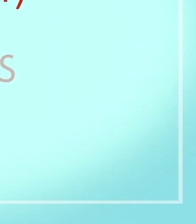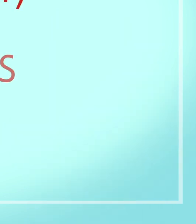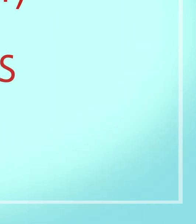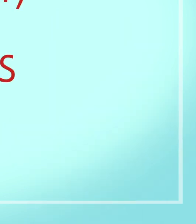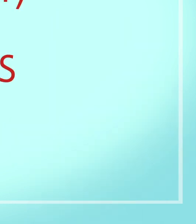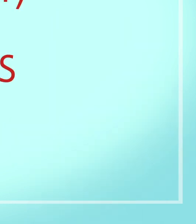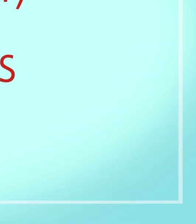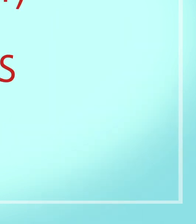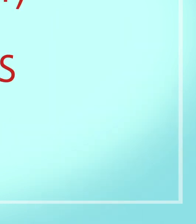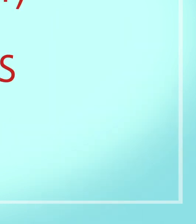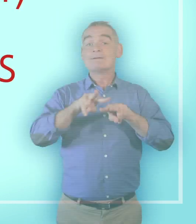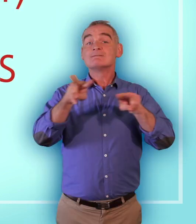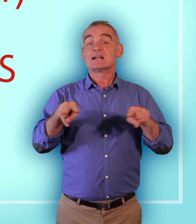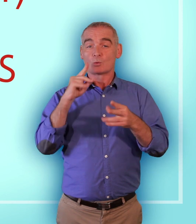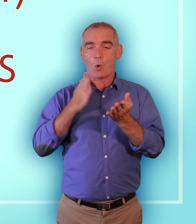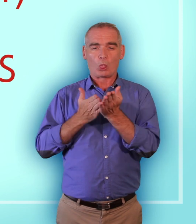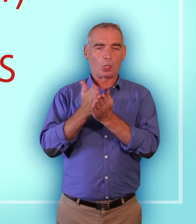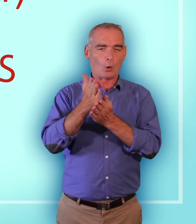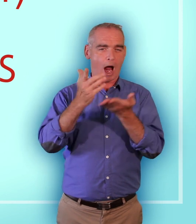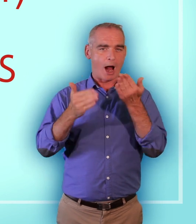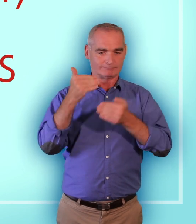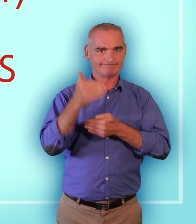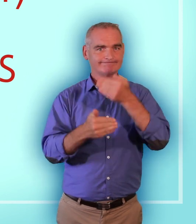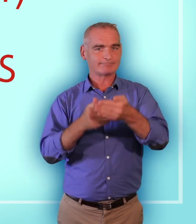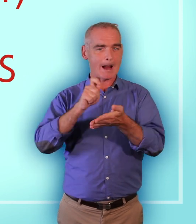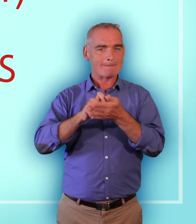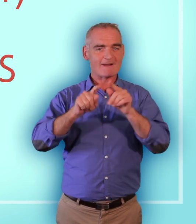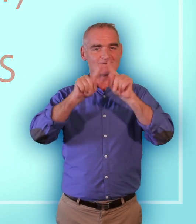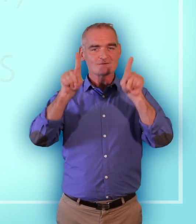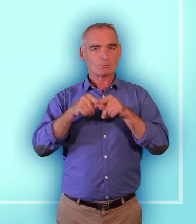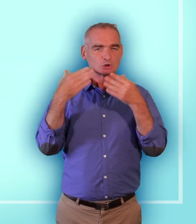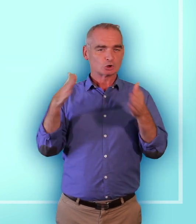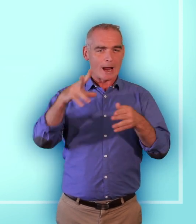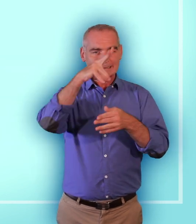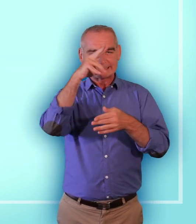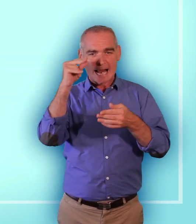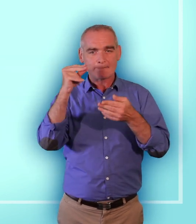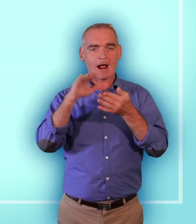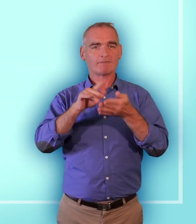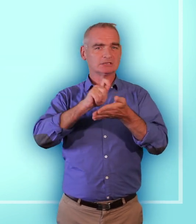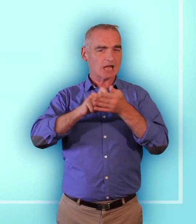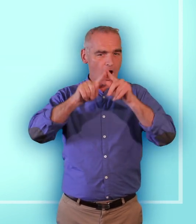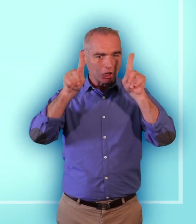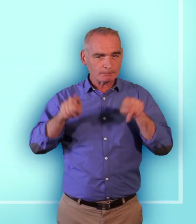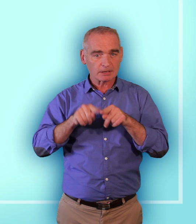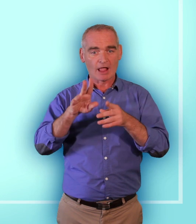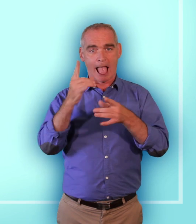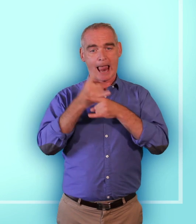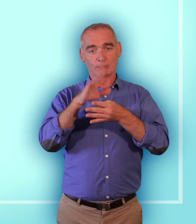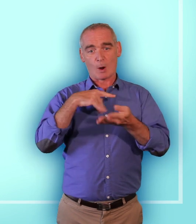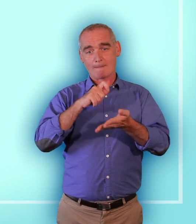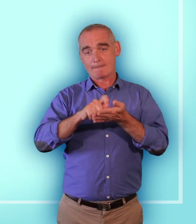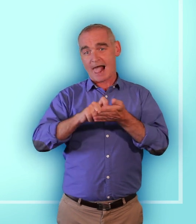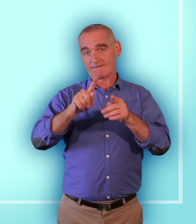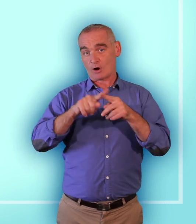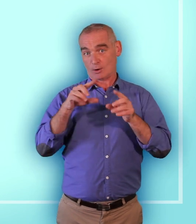This video will take you through the application form step by step and show you examples of the documents you need to supply that will help us